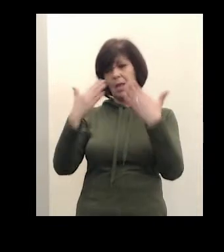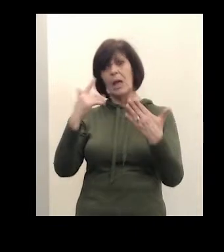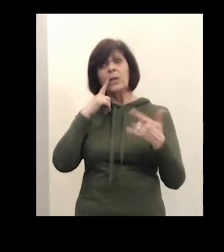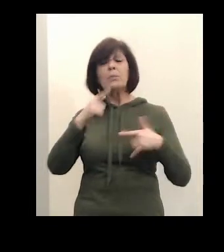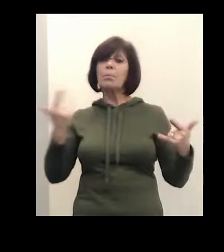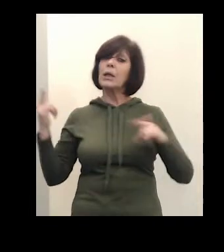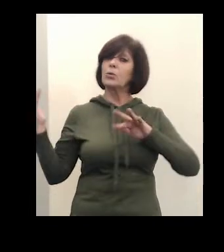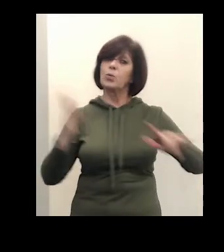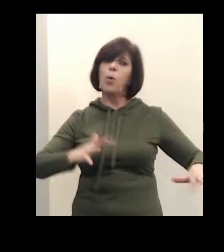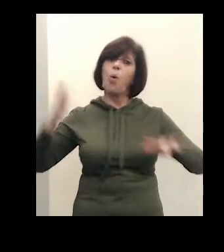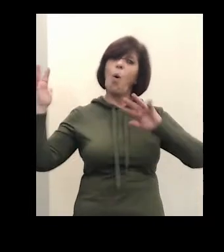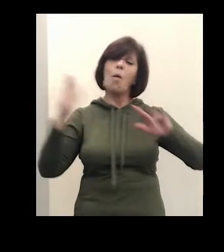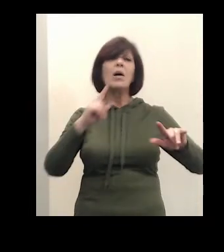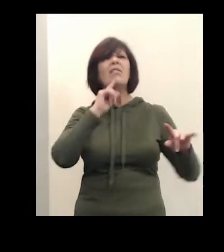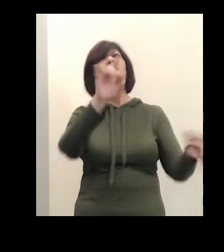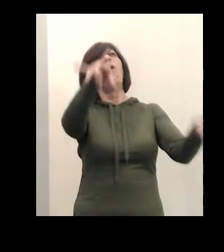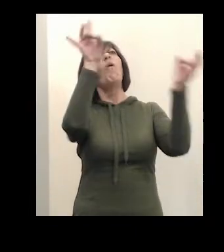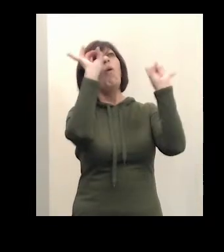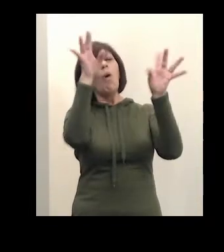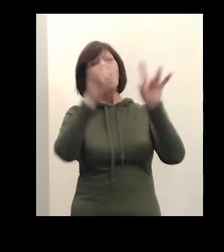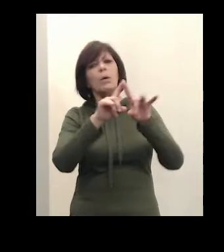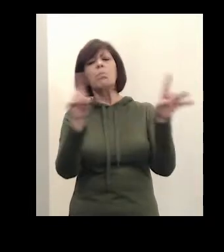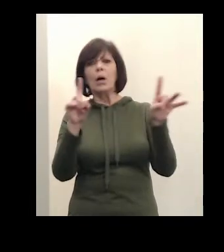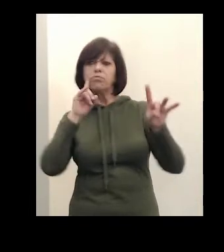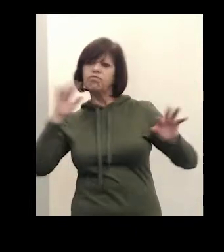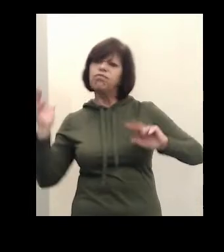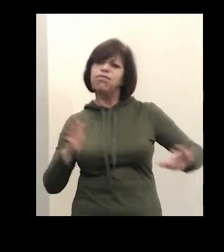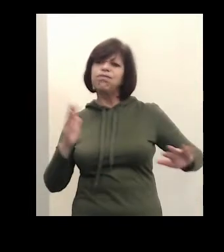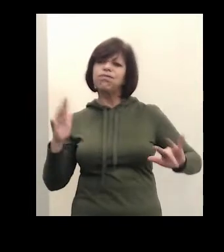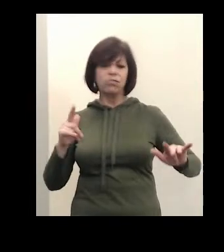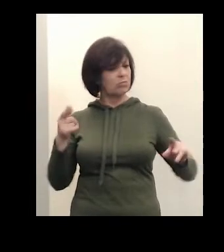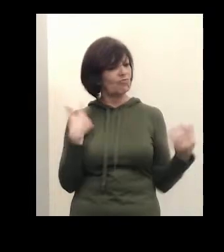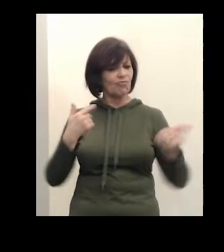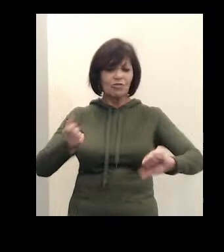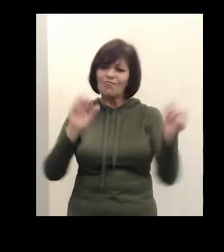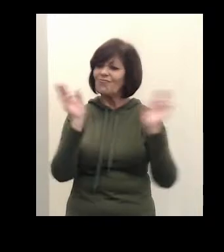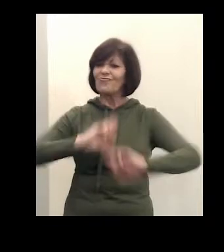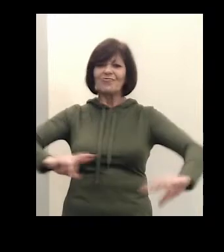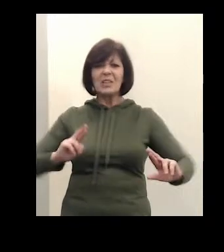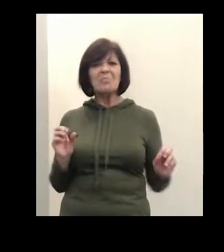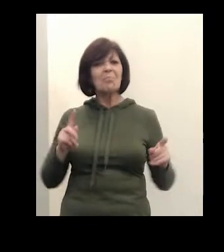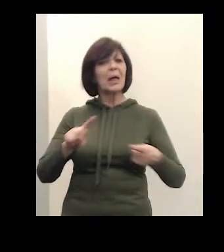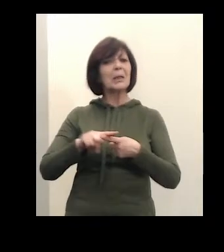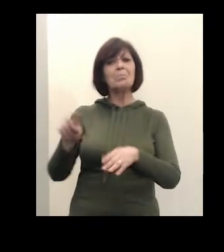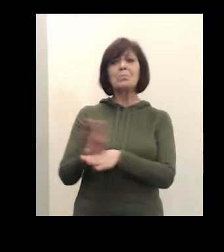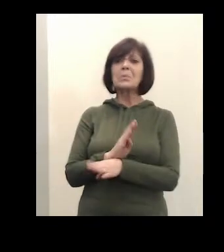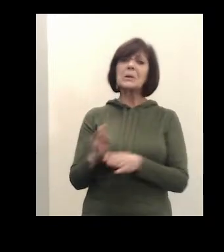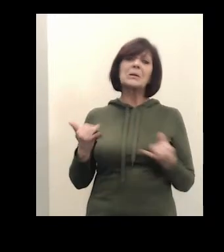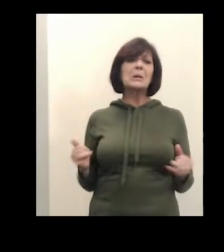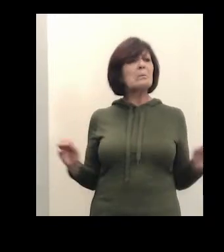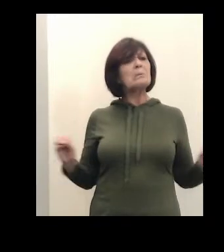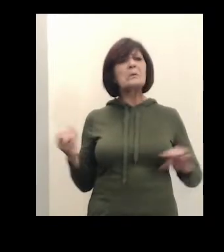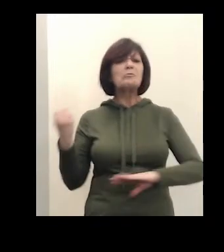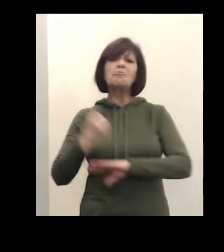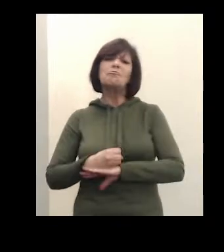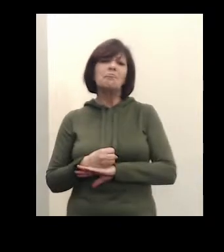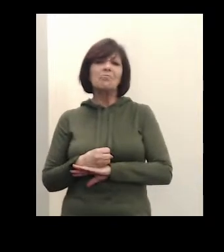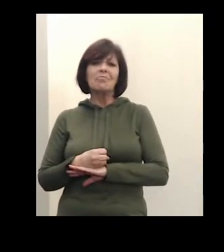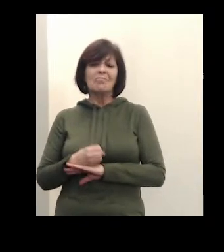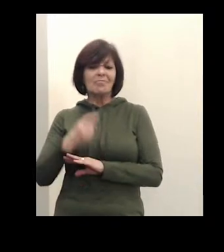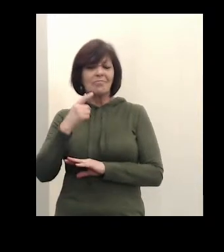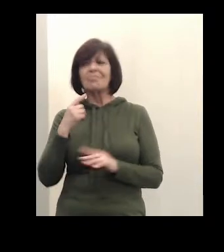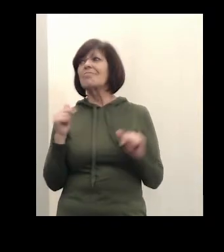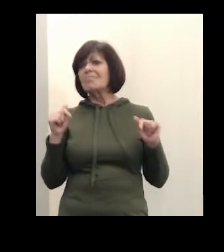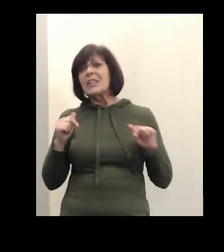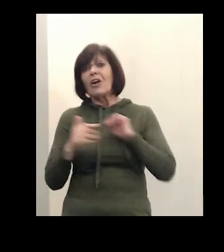It wasn't a terrible storm. We're back. We're back in business as usual. Nothing shut down from the county.